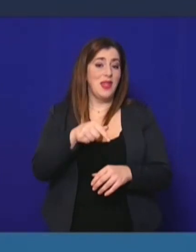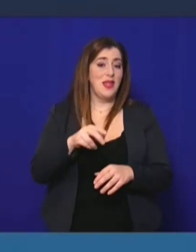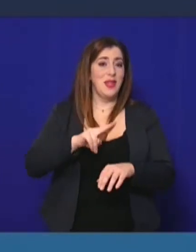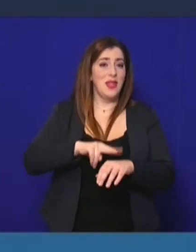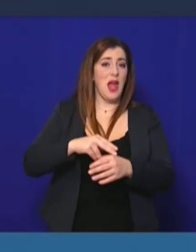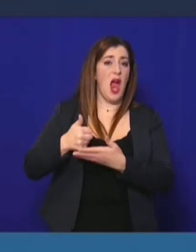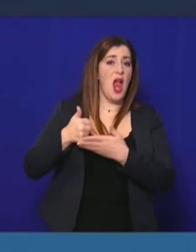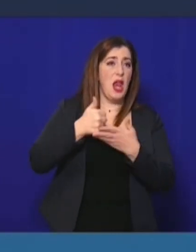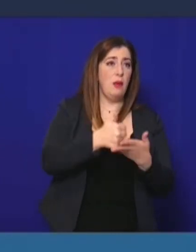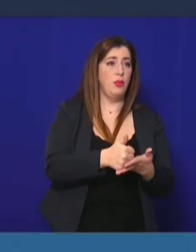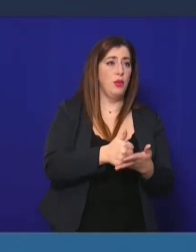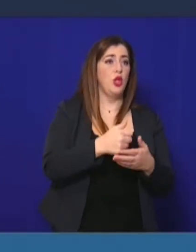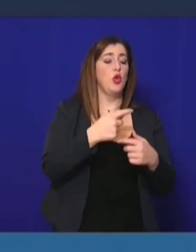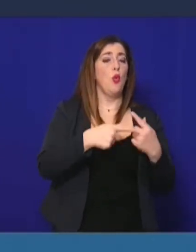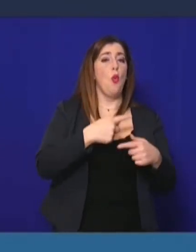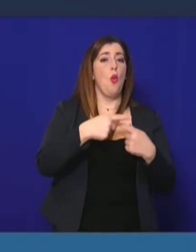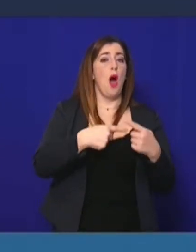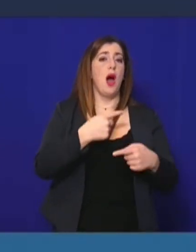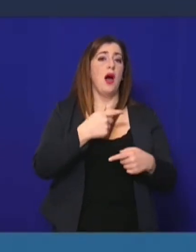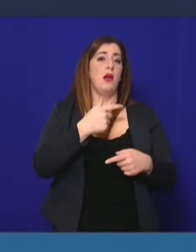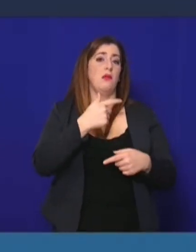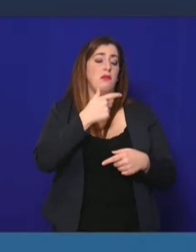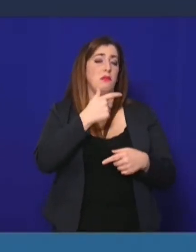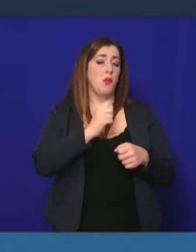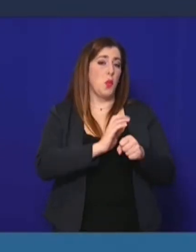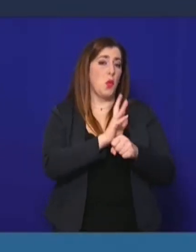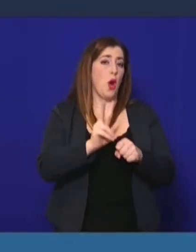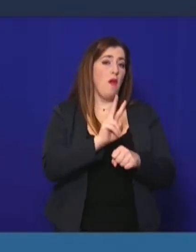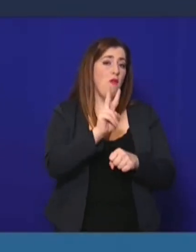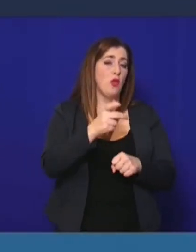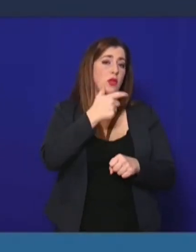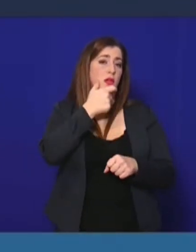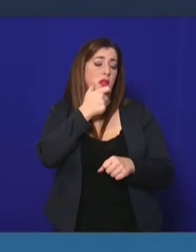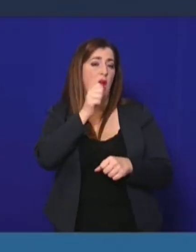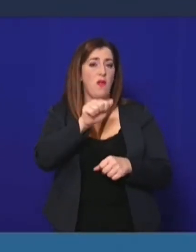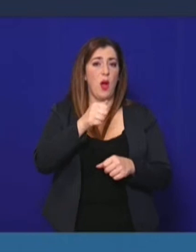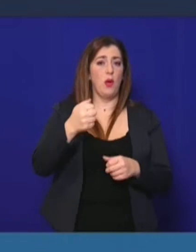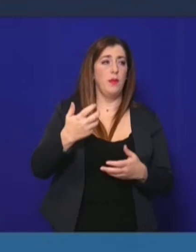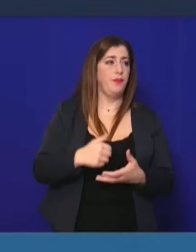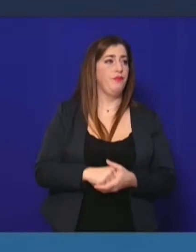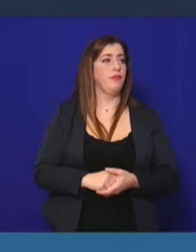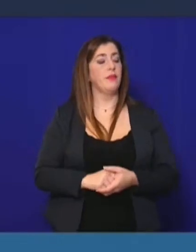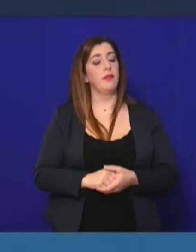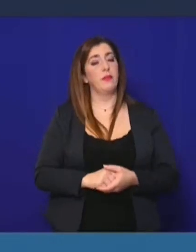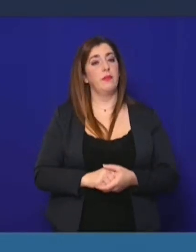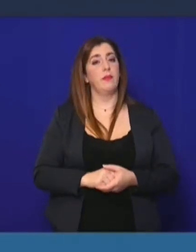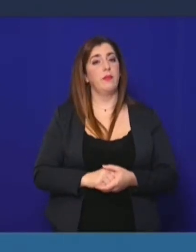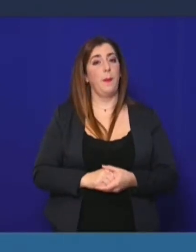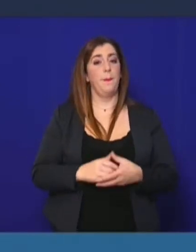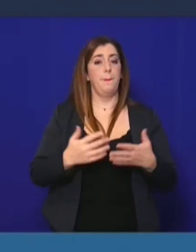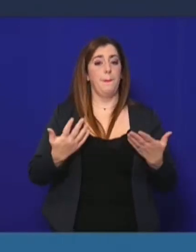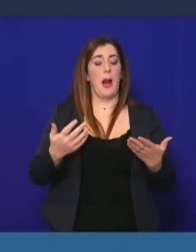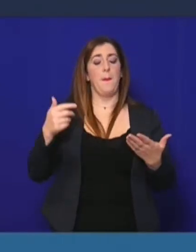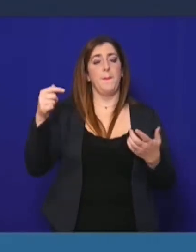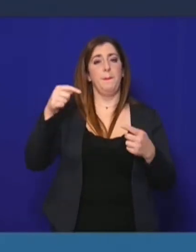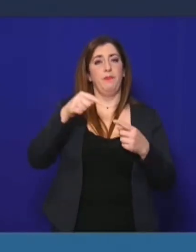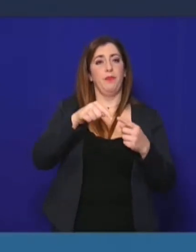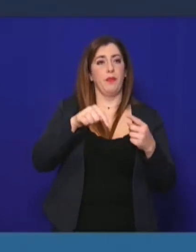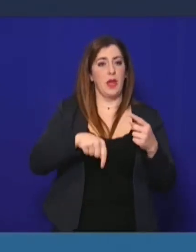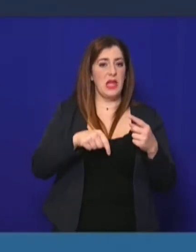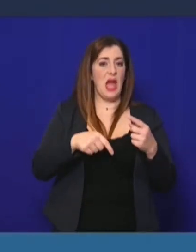għedna, aħna qegħdin nirċievu numru ta' vaccines, tal-lots ta' vaccines biex aħna nkun nistgħu nagħmlu rollout tal-popolazzjoni tagħna u